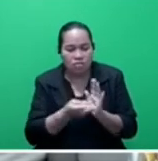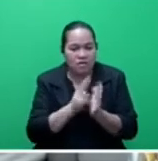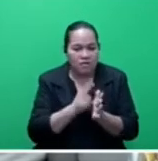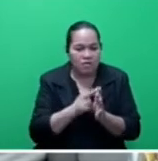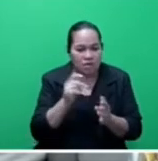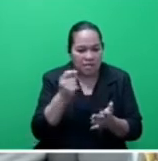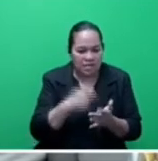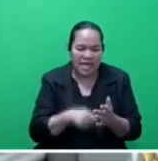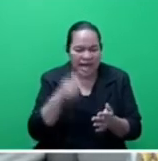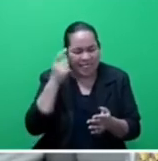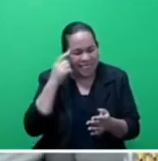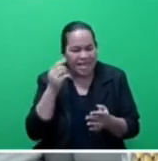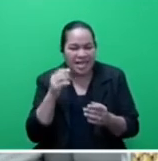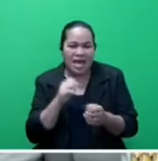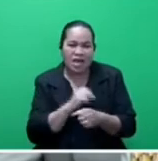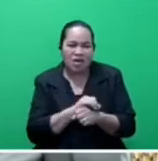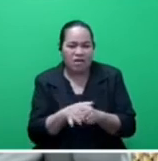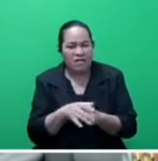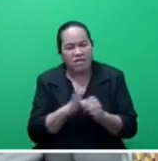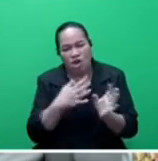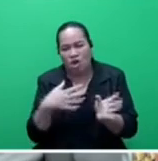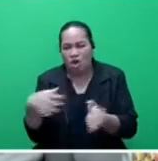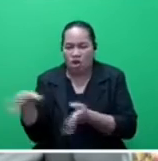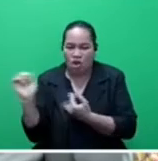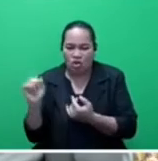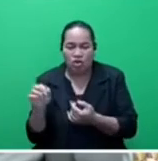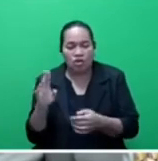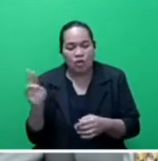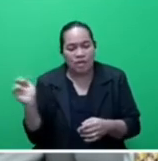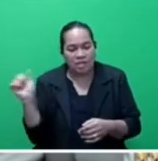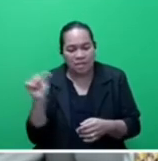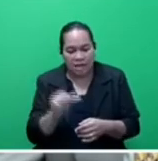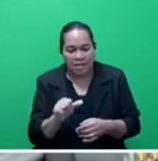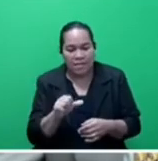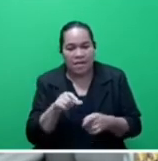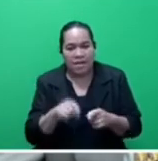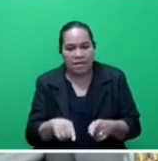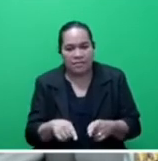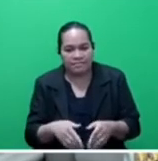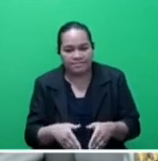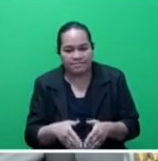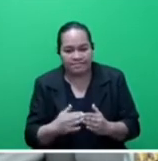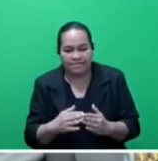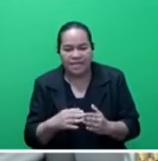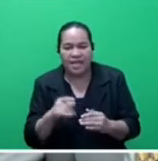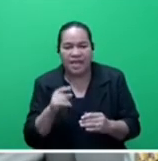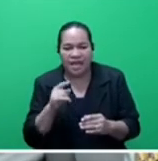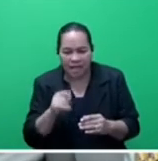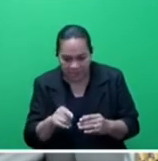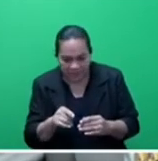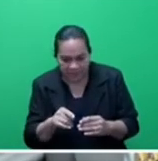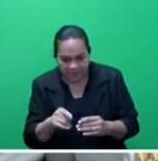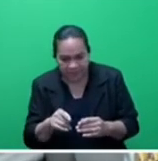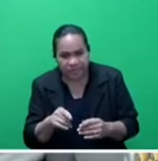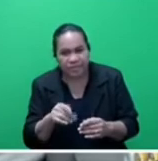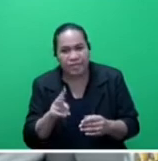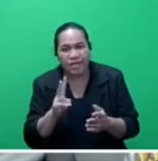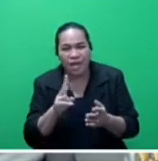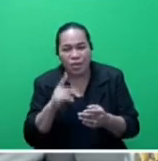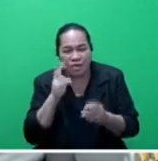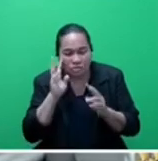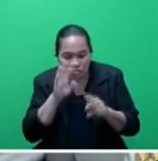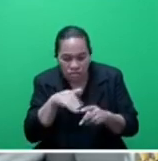COVID is gone. We should go back to this and ring fence the salaries. And the domestic